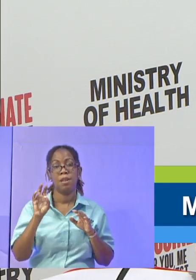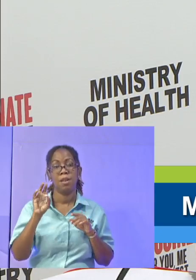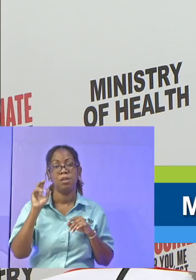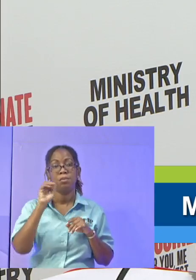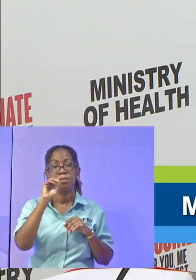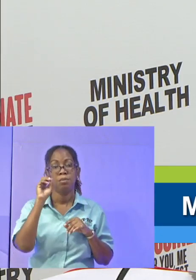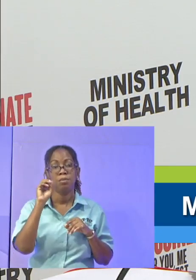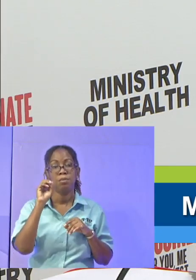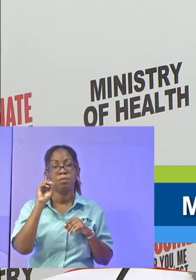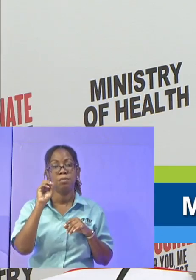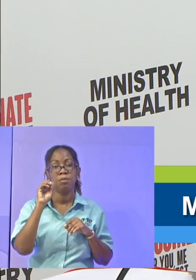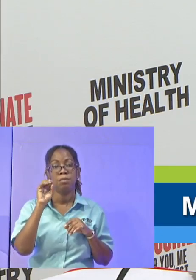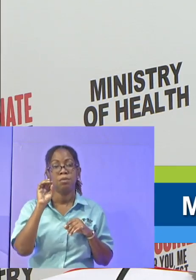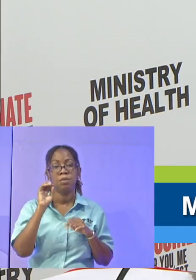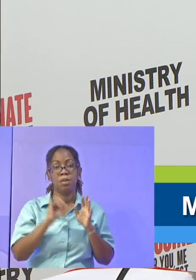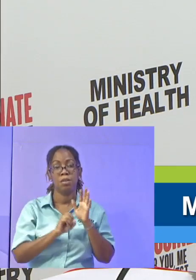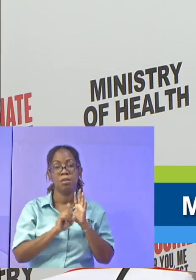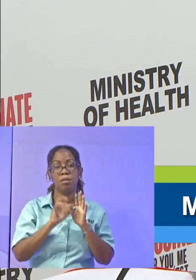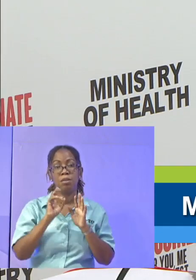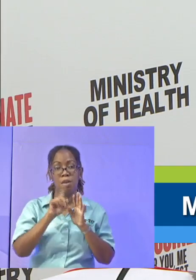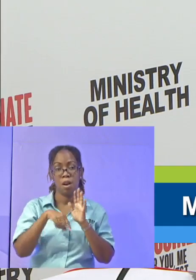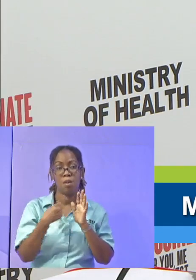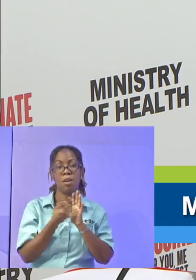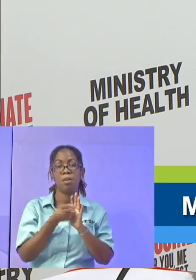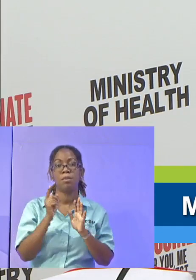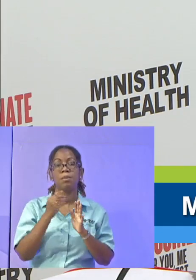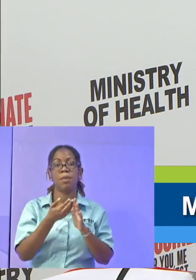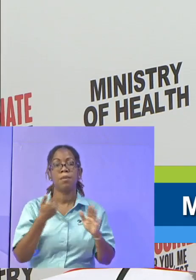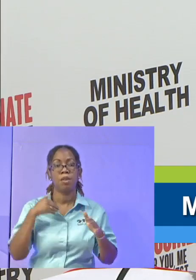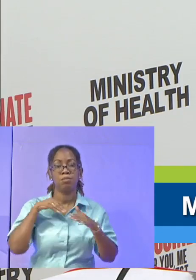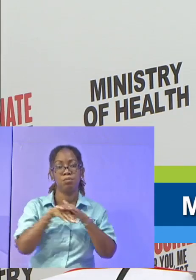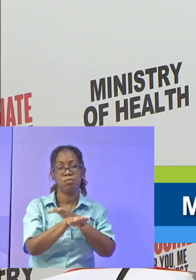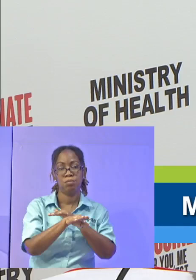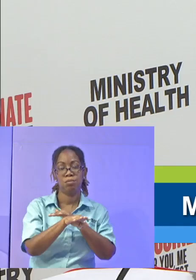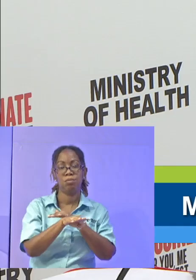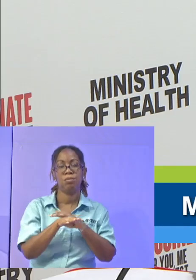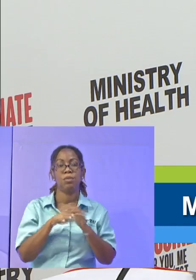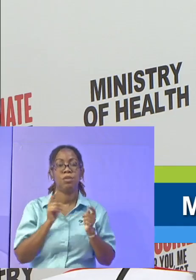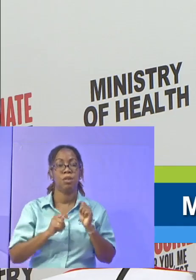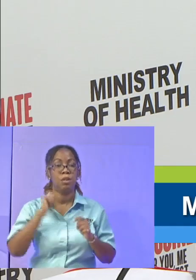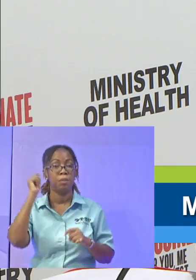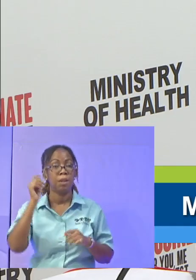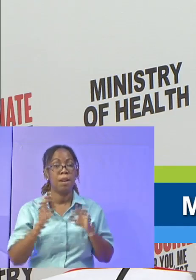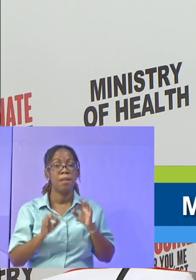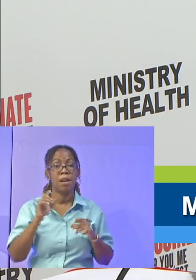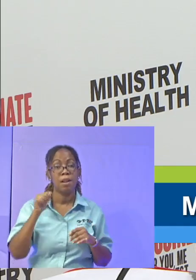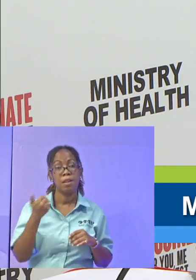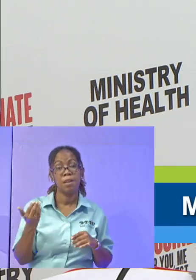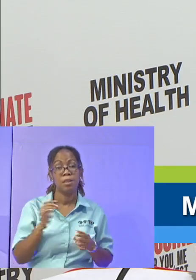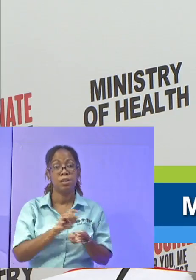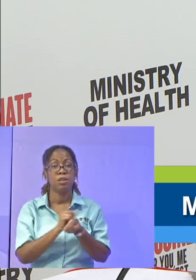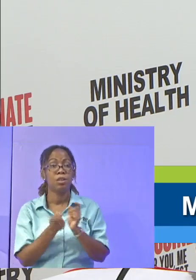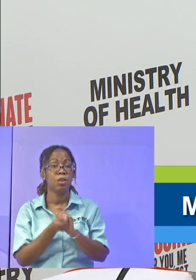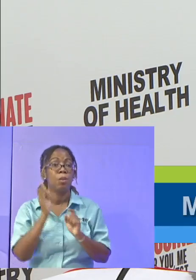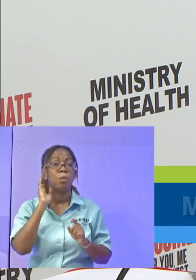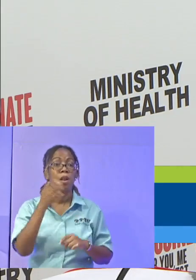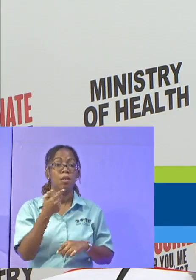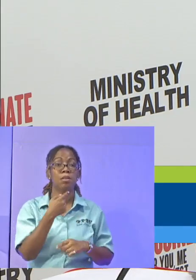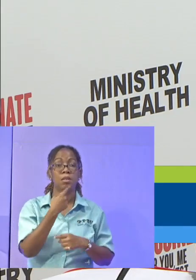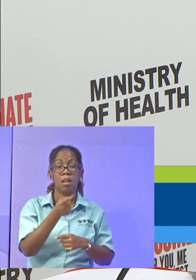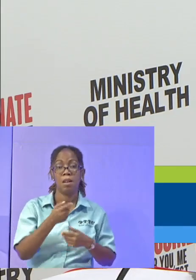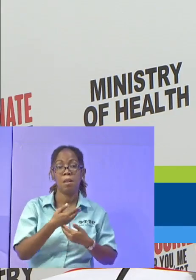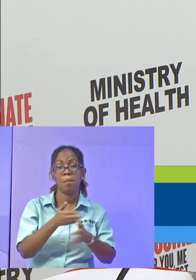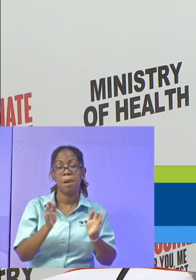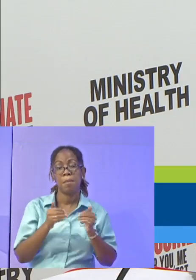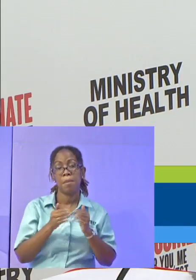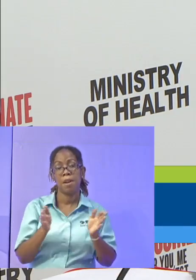entry protocol for now, and constant review is ongoing. If anything changes, of course, we'll let the population know. That last part